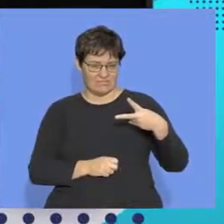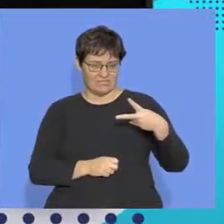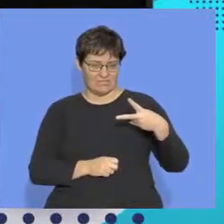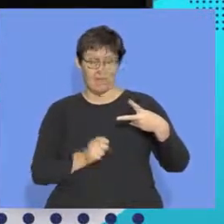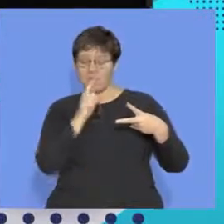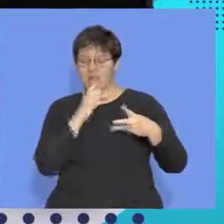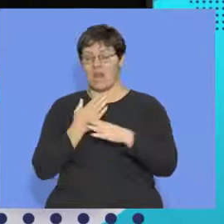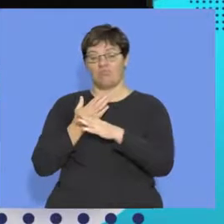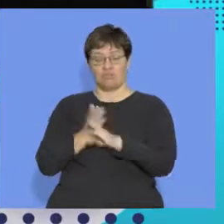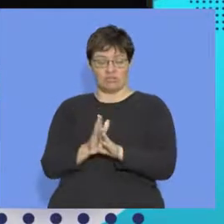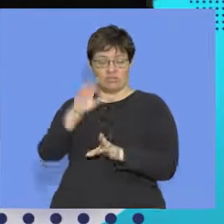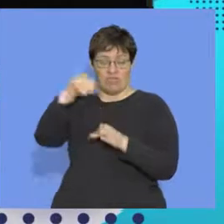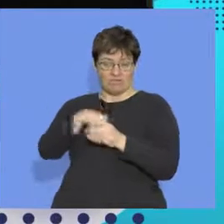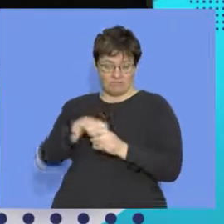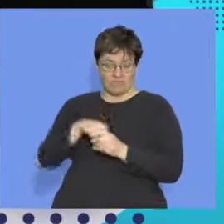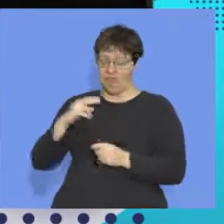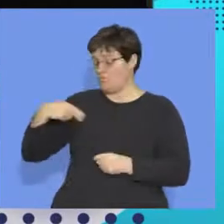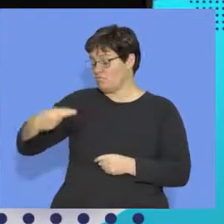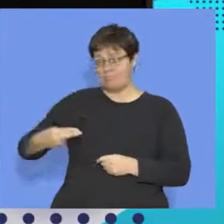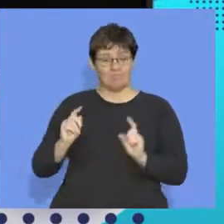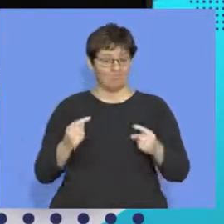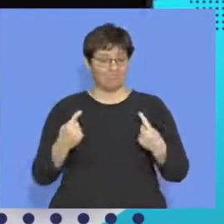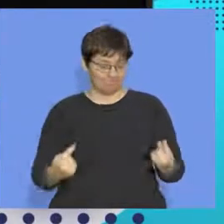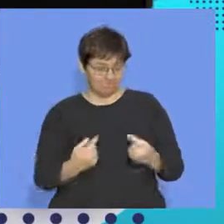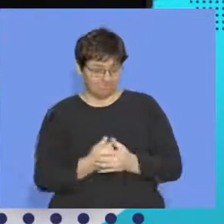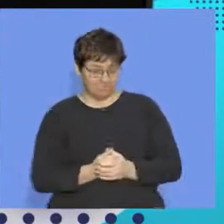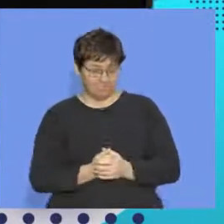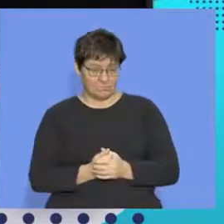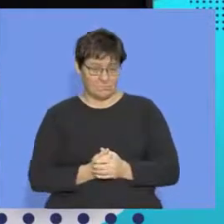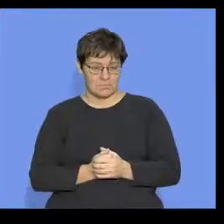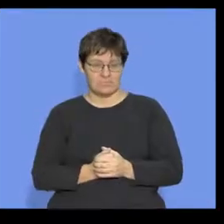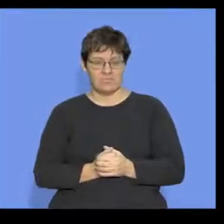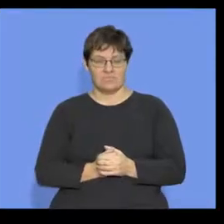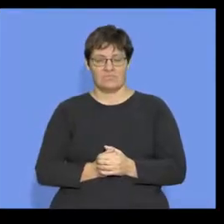actually restricts us. We cannot repeat the digits. Okay.